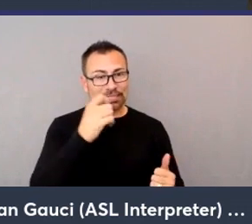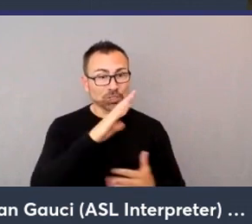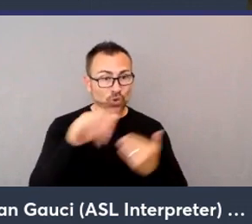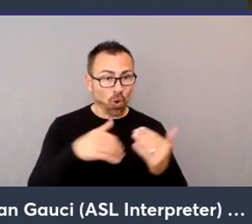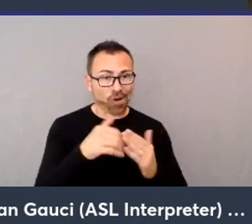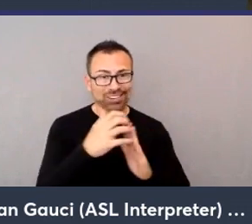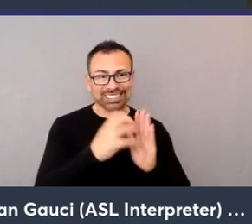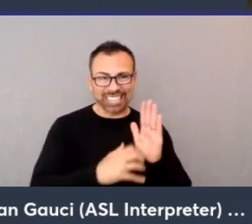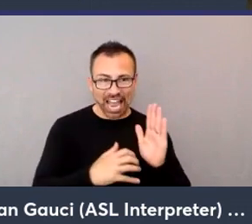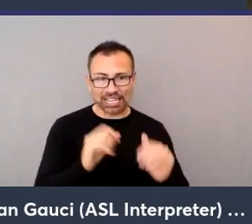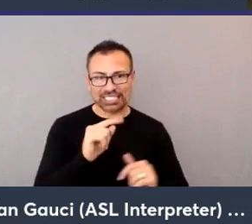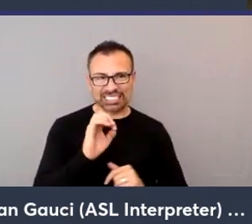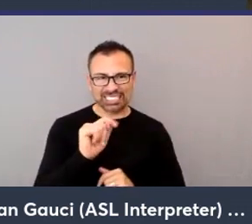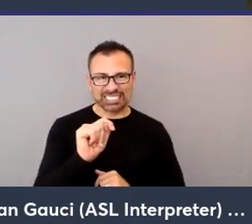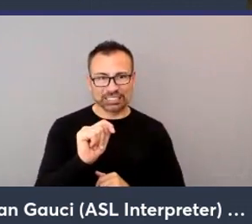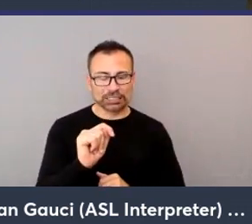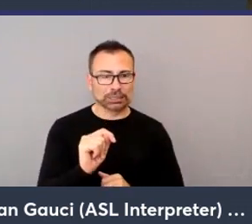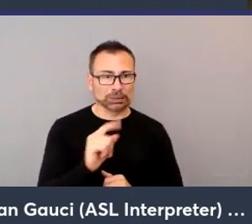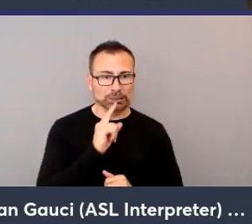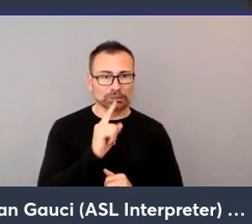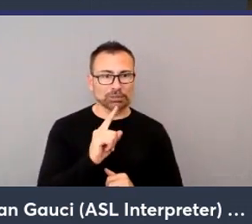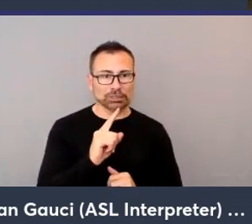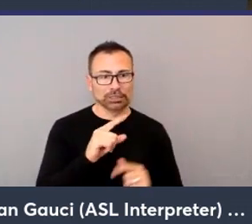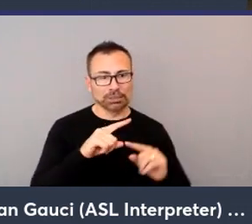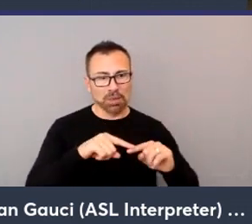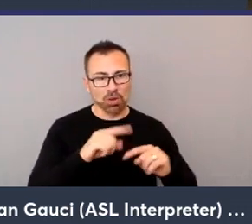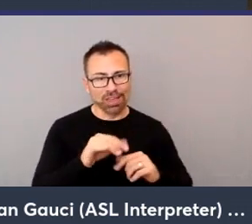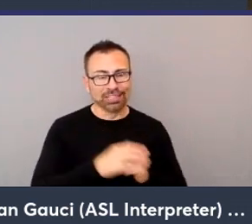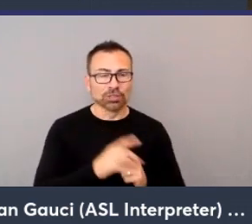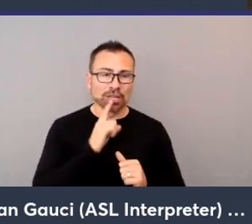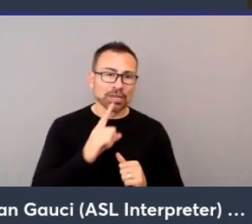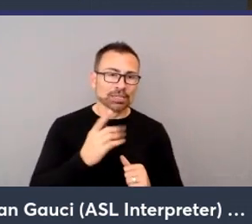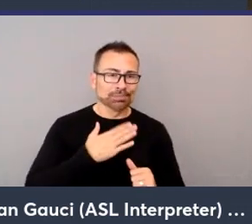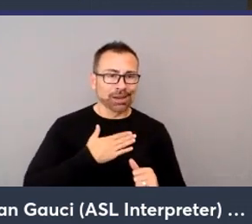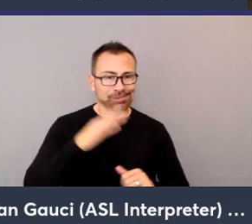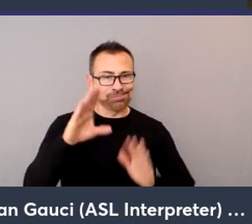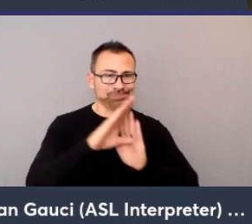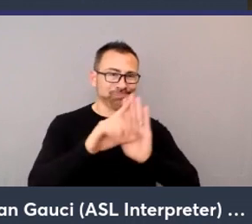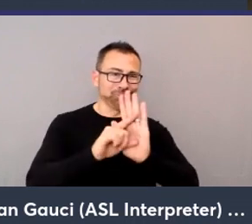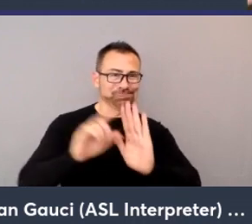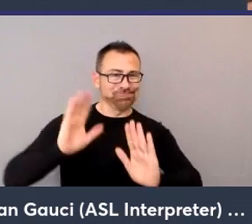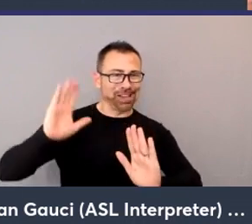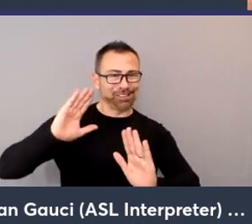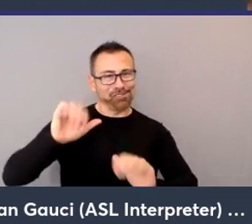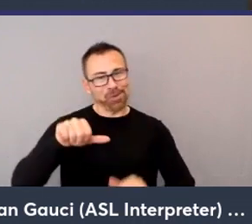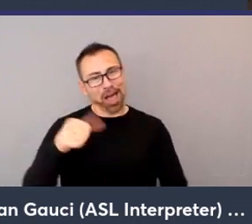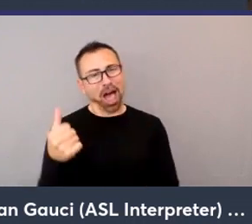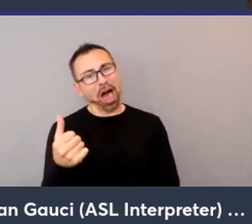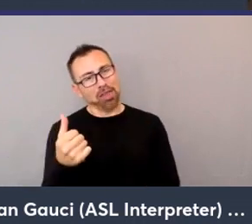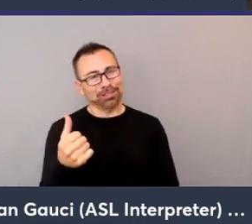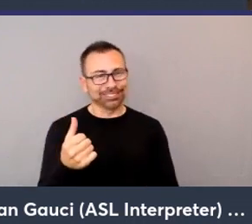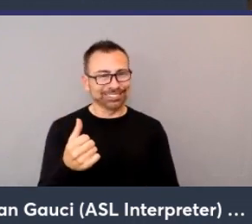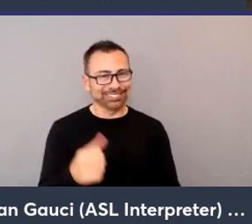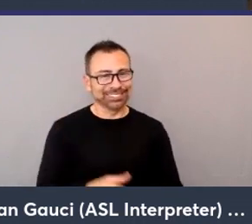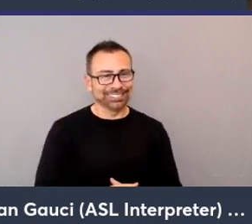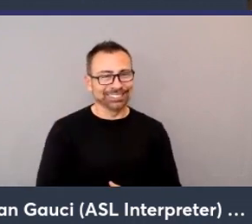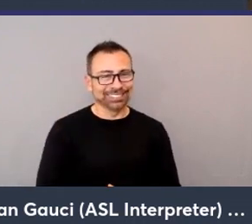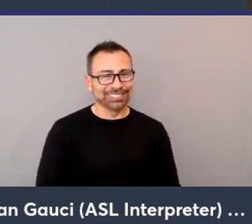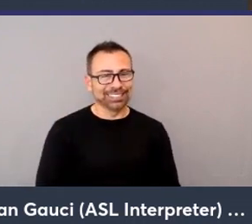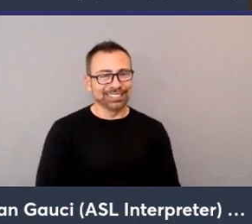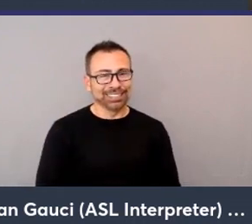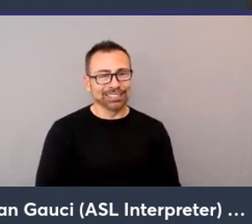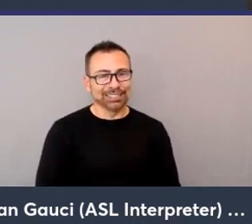much text driven, right? And then that's a big part of my background too from my other. Your other life.